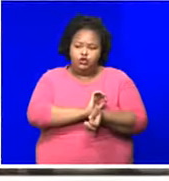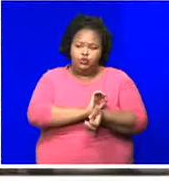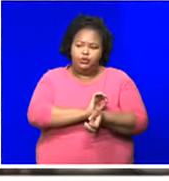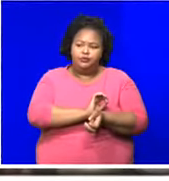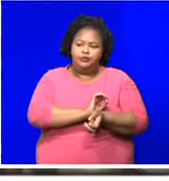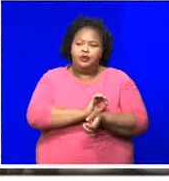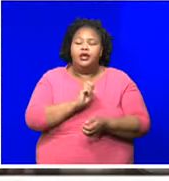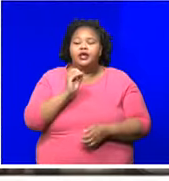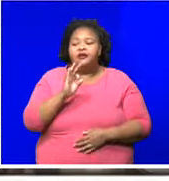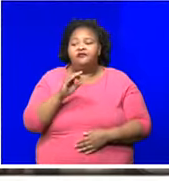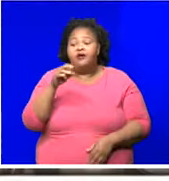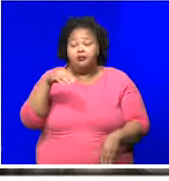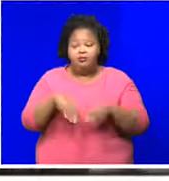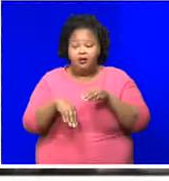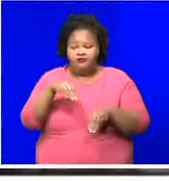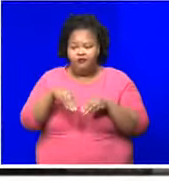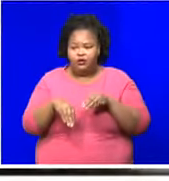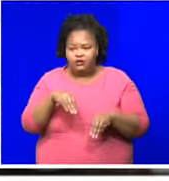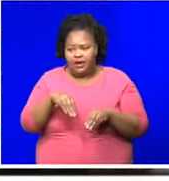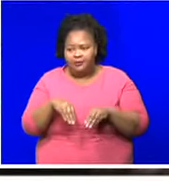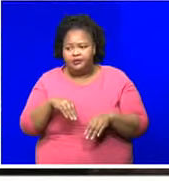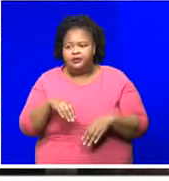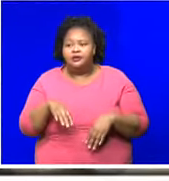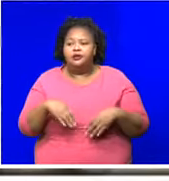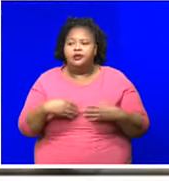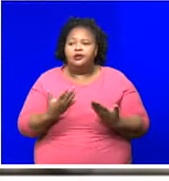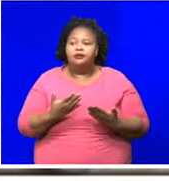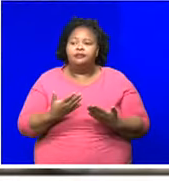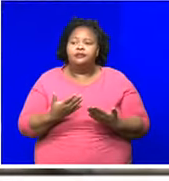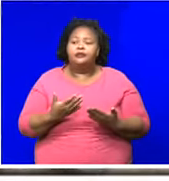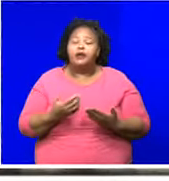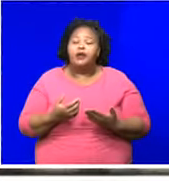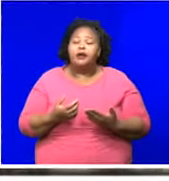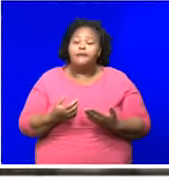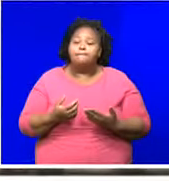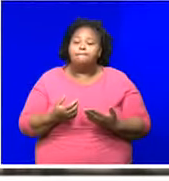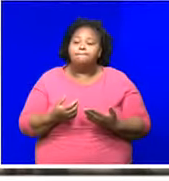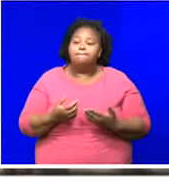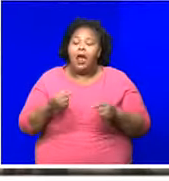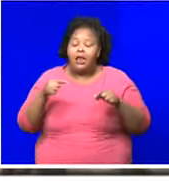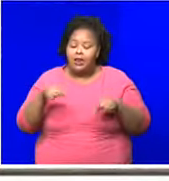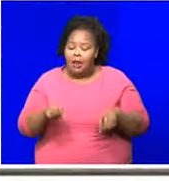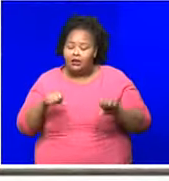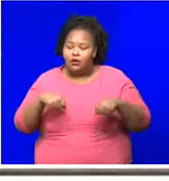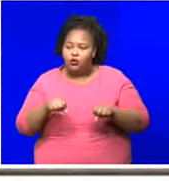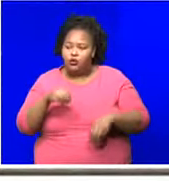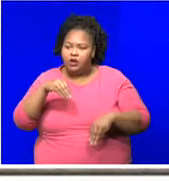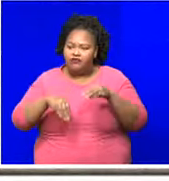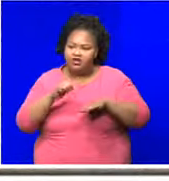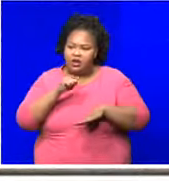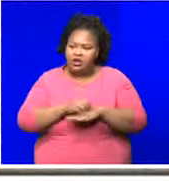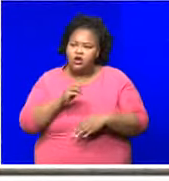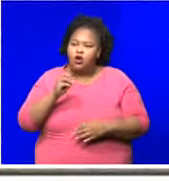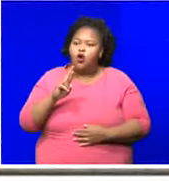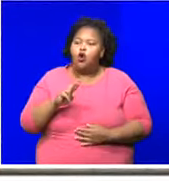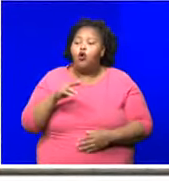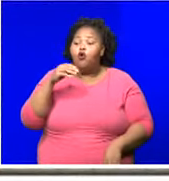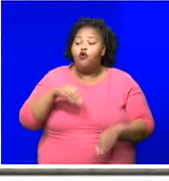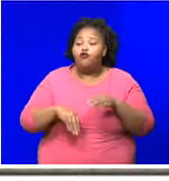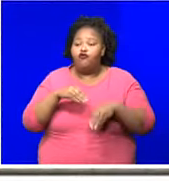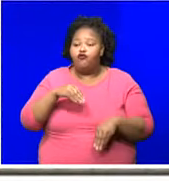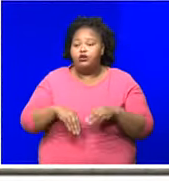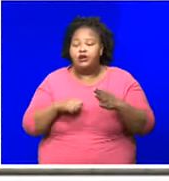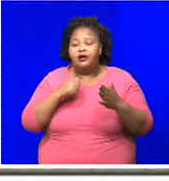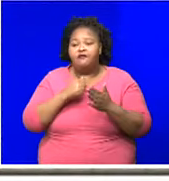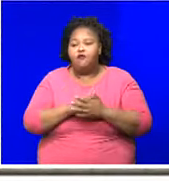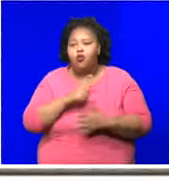ukuthi uma bavota bamvotela yena umuntu ohlala noma bavotela bona laba le majele bese kungaba njani